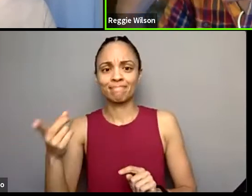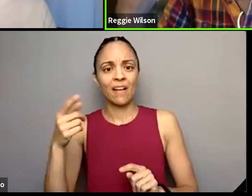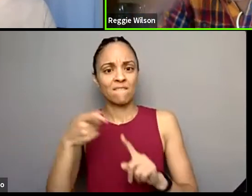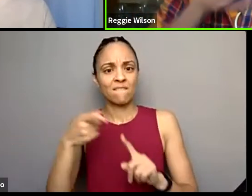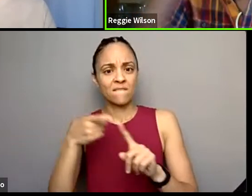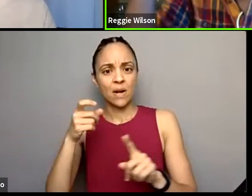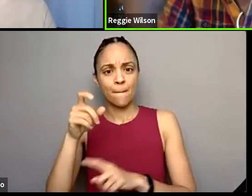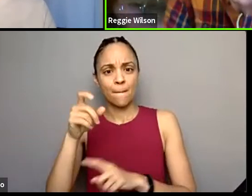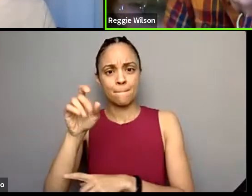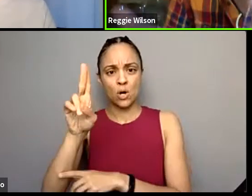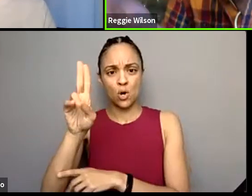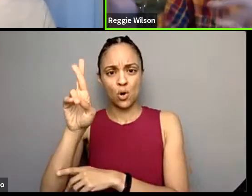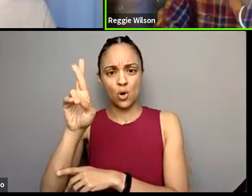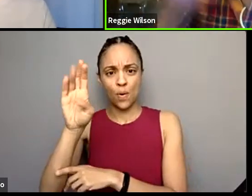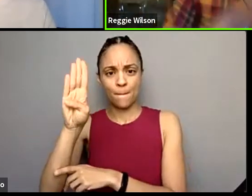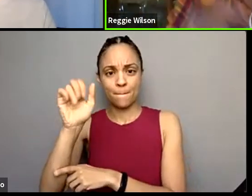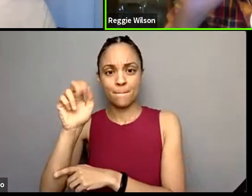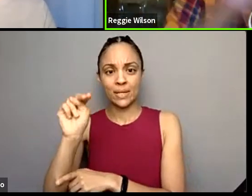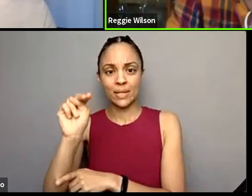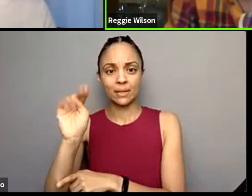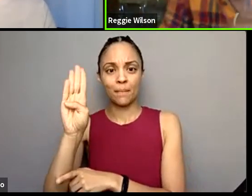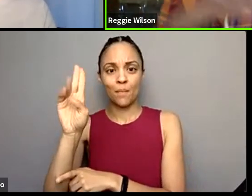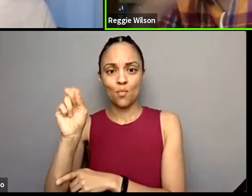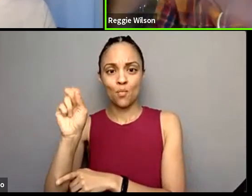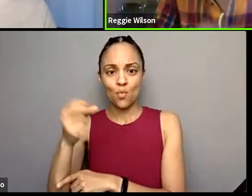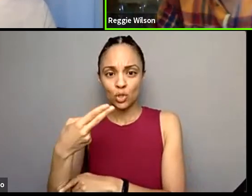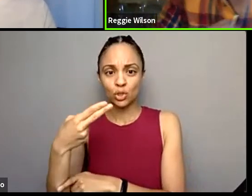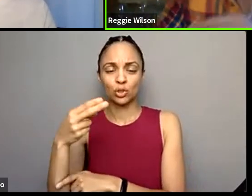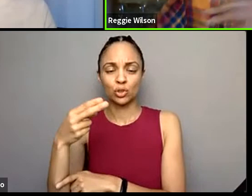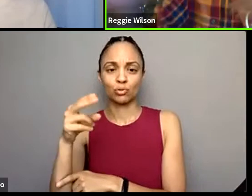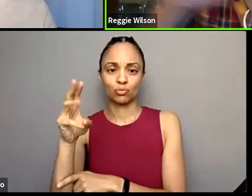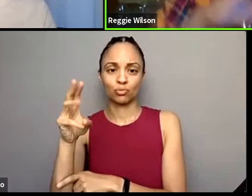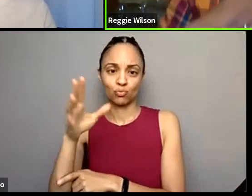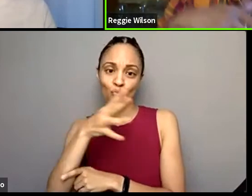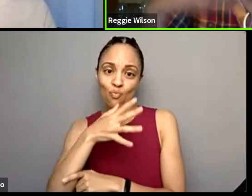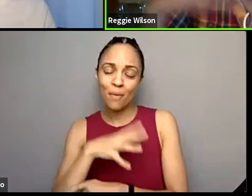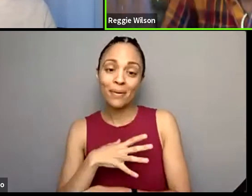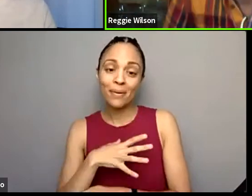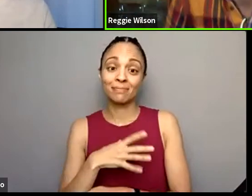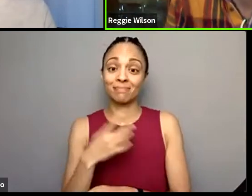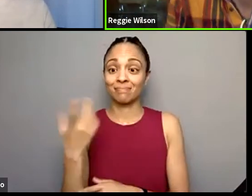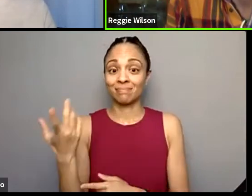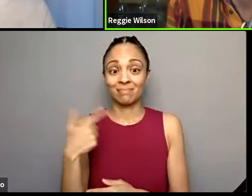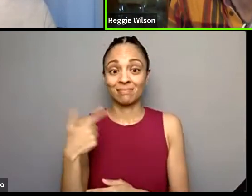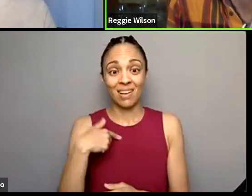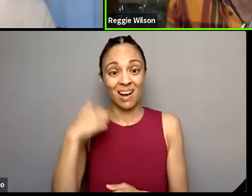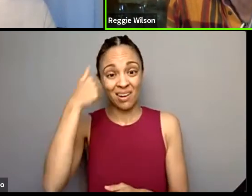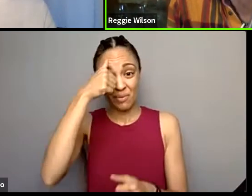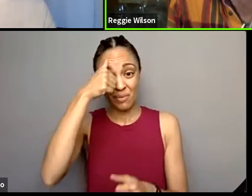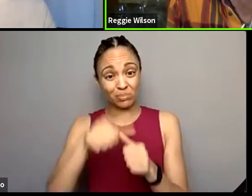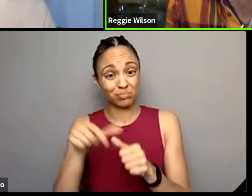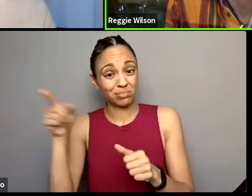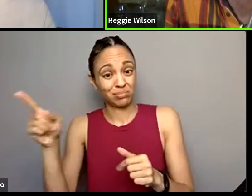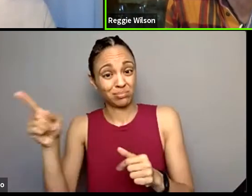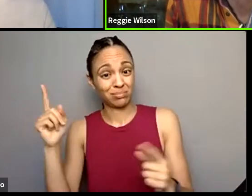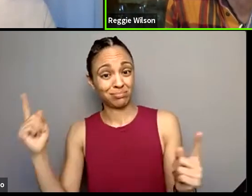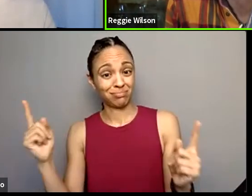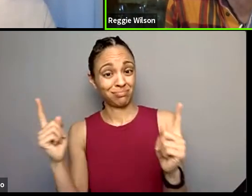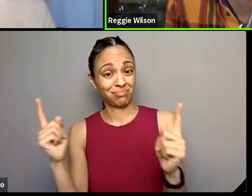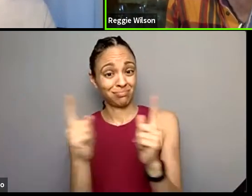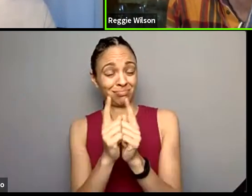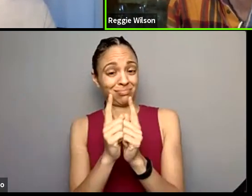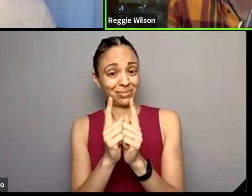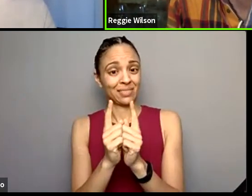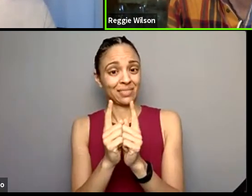so I got hooked up with her. She introduced me to Mama Germaine. And I was just hanging out, watching class and stuff.